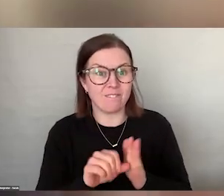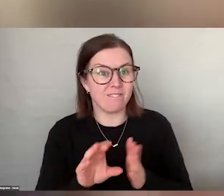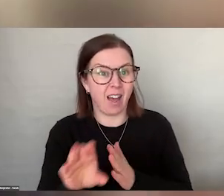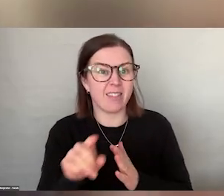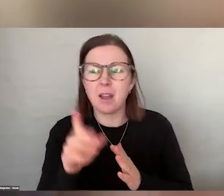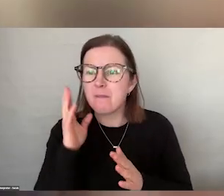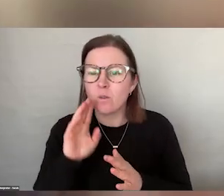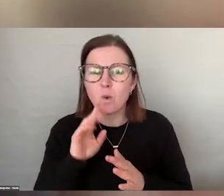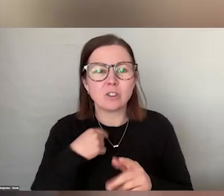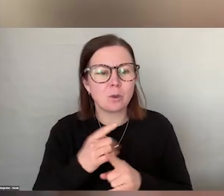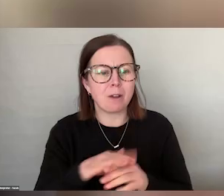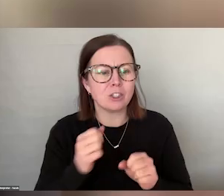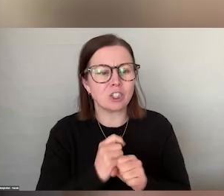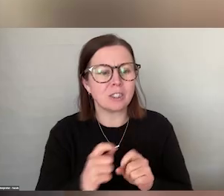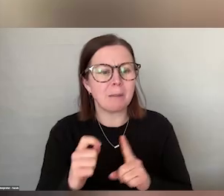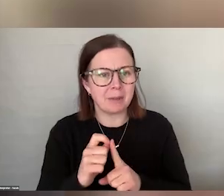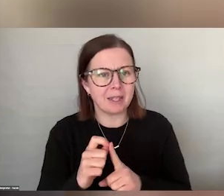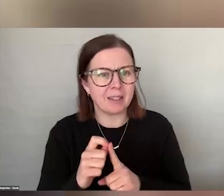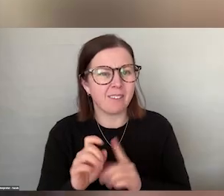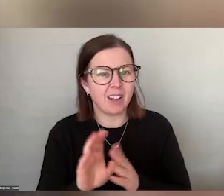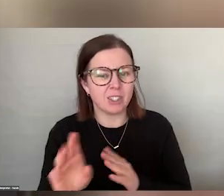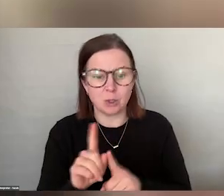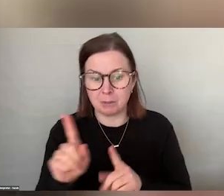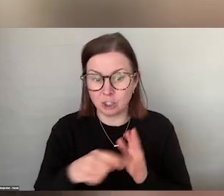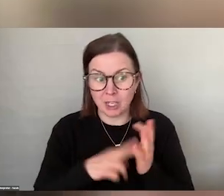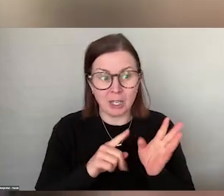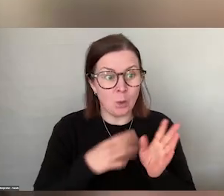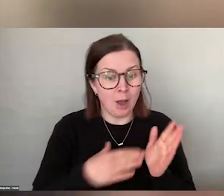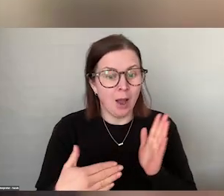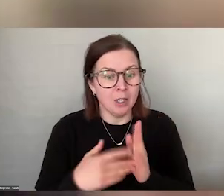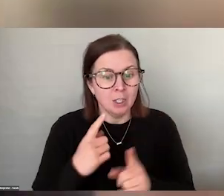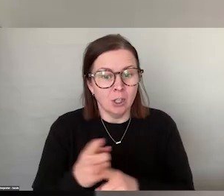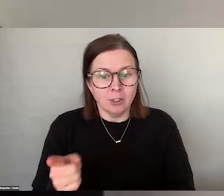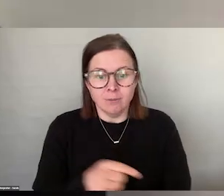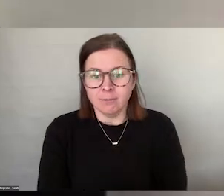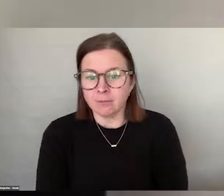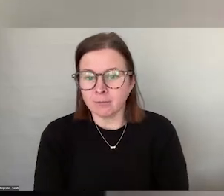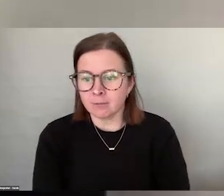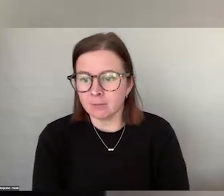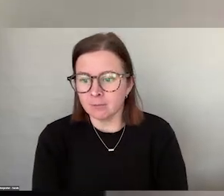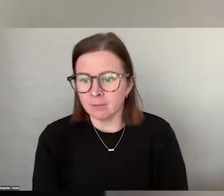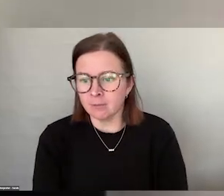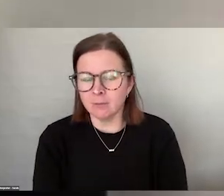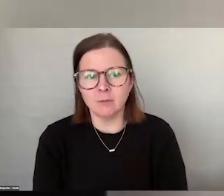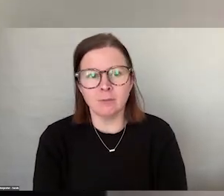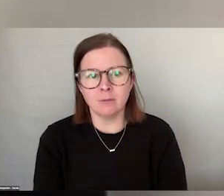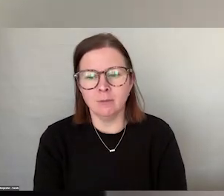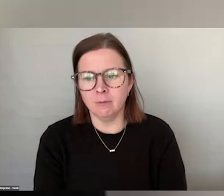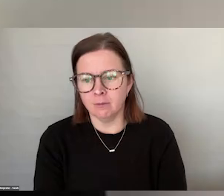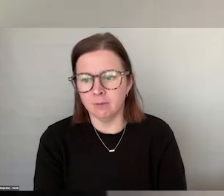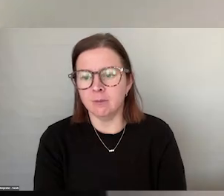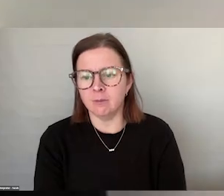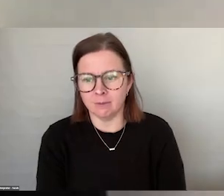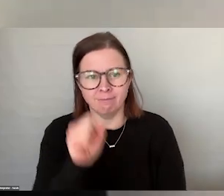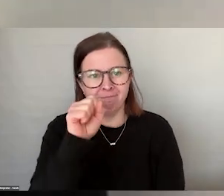funding earlier, but Yeah. the sort of model that Jenny, you might want to add to that. Yeah, just a little bit. I mean, I think there are other